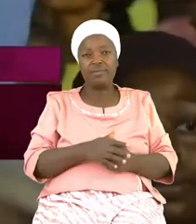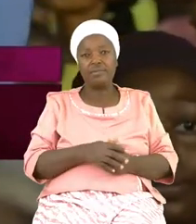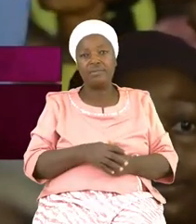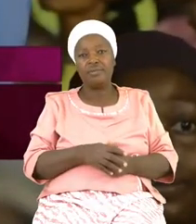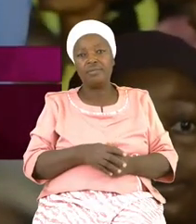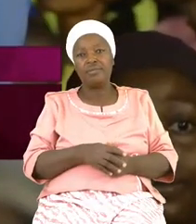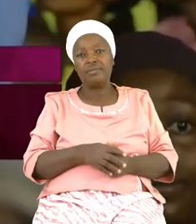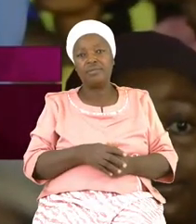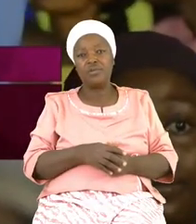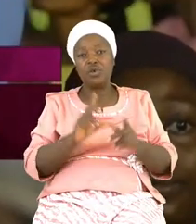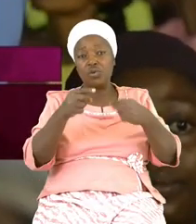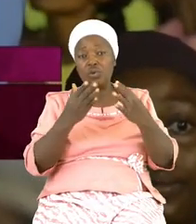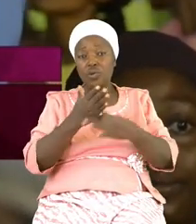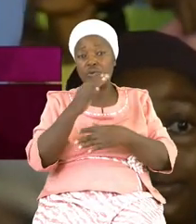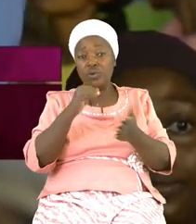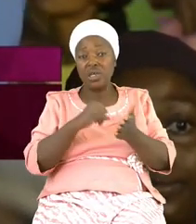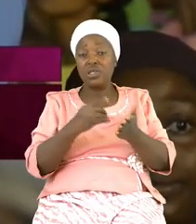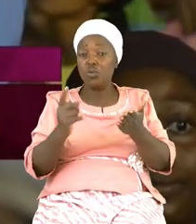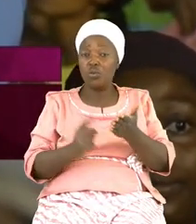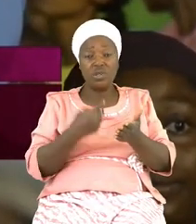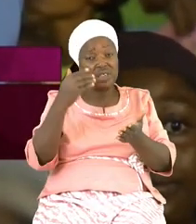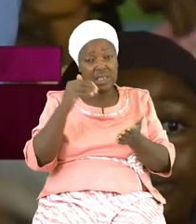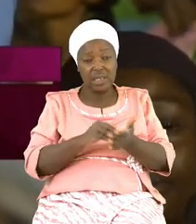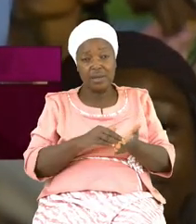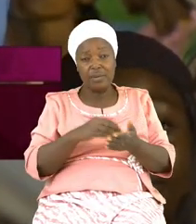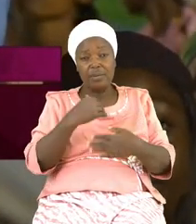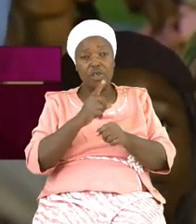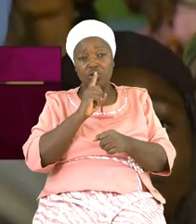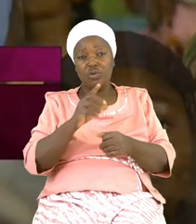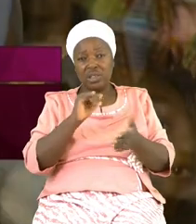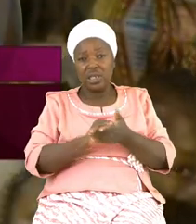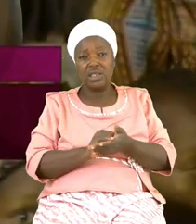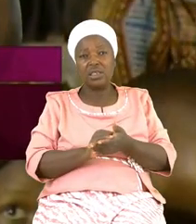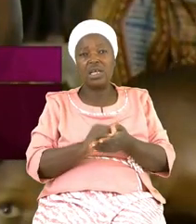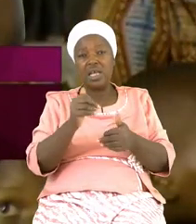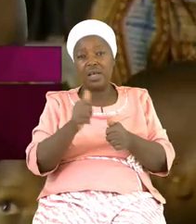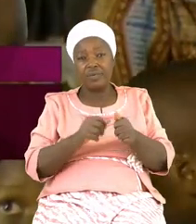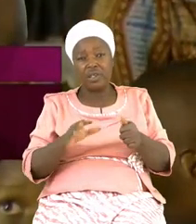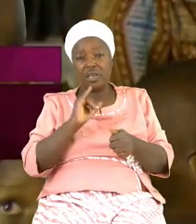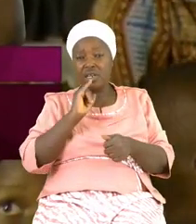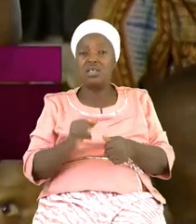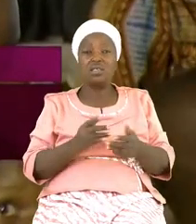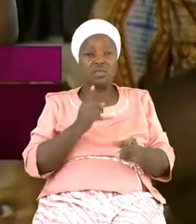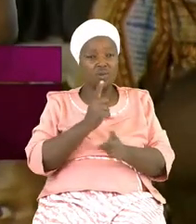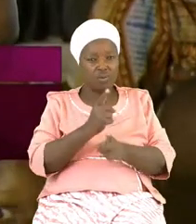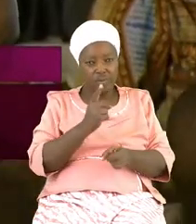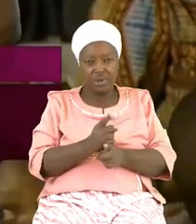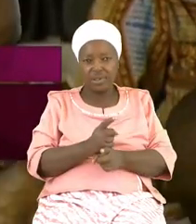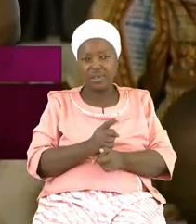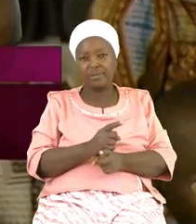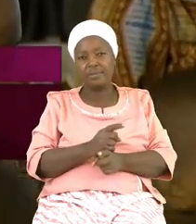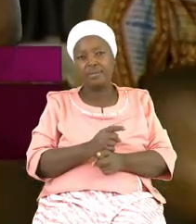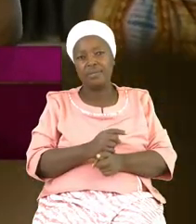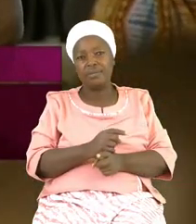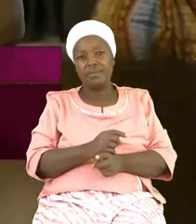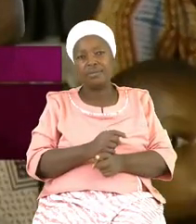Go through it once again, making sure no digit is missed. 11